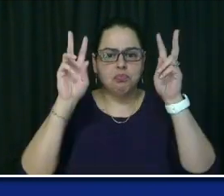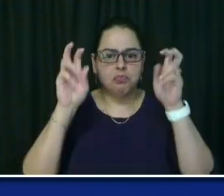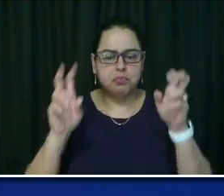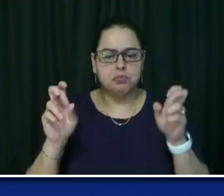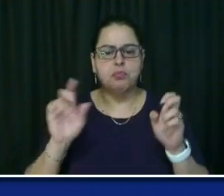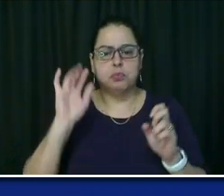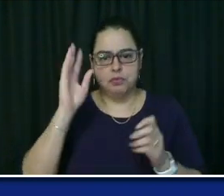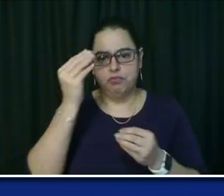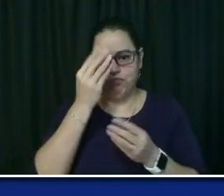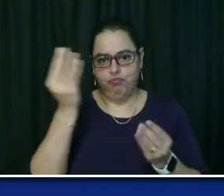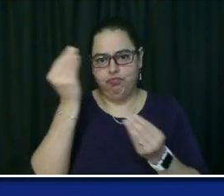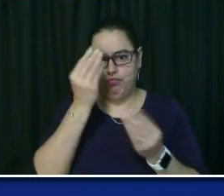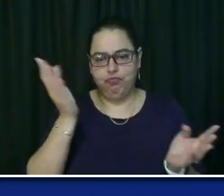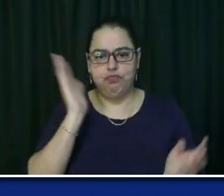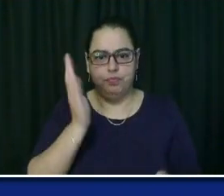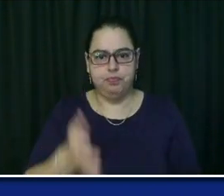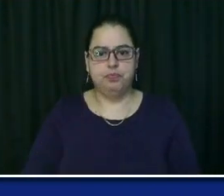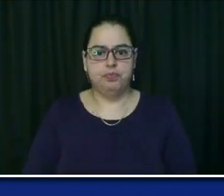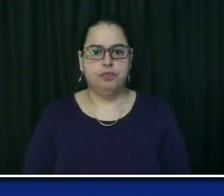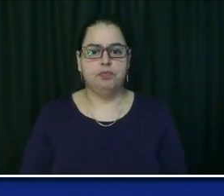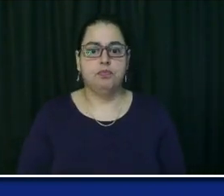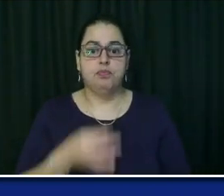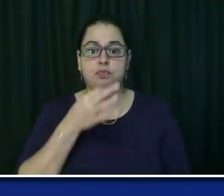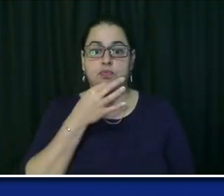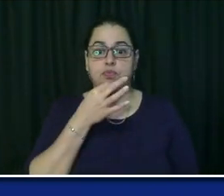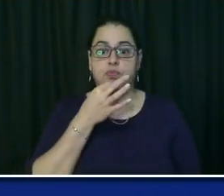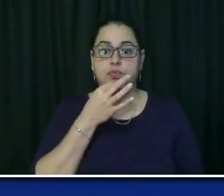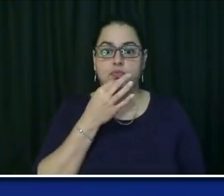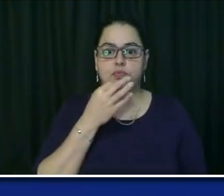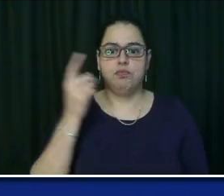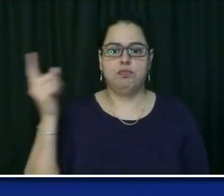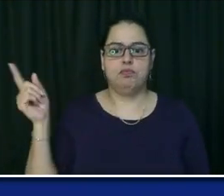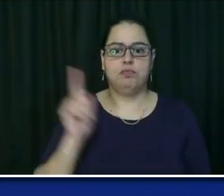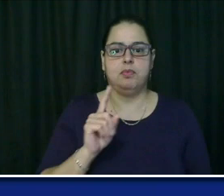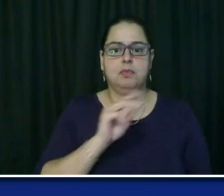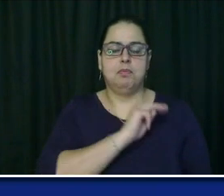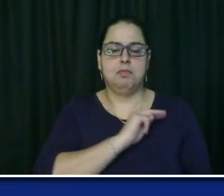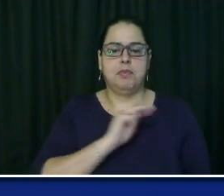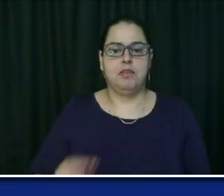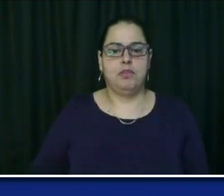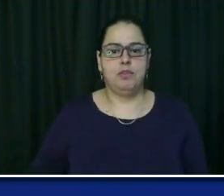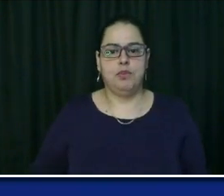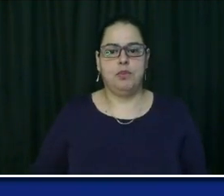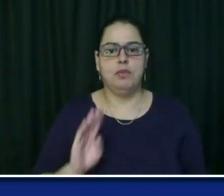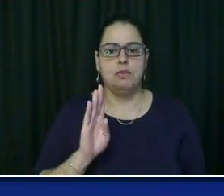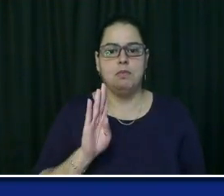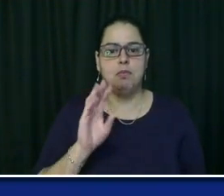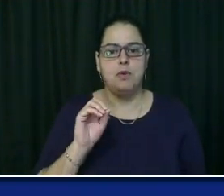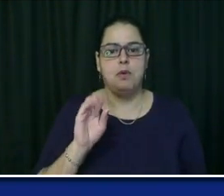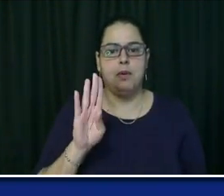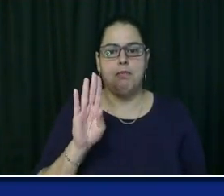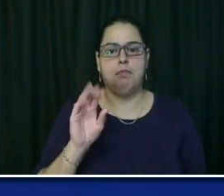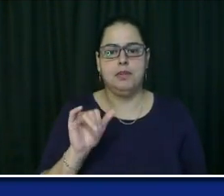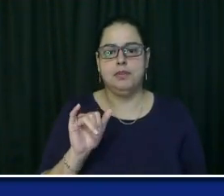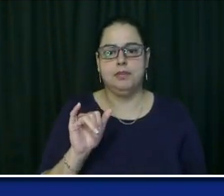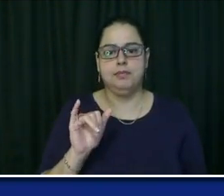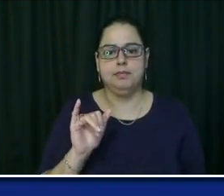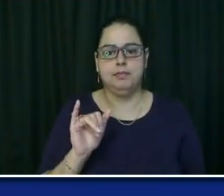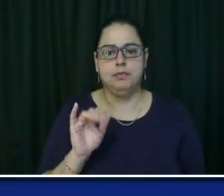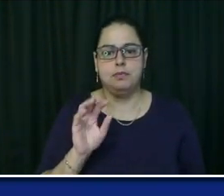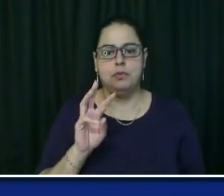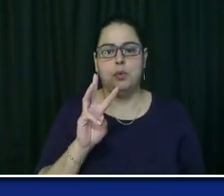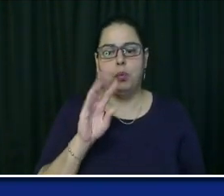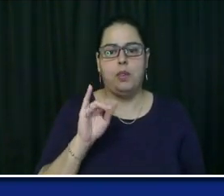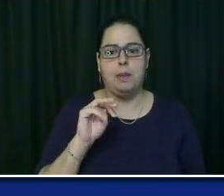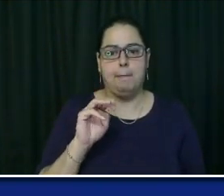mayor of the village of Elmsford, Bobby Williams. And Bobby is going to join us to talk a little bit about what's happening in the village of Elmsford. As you may